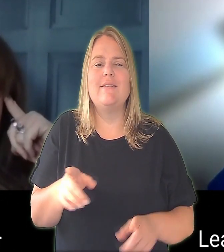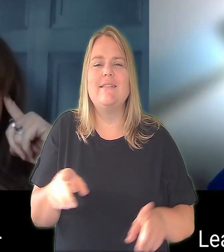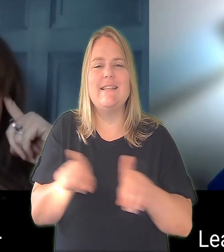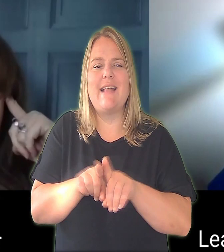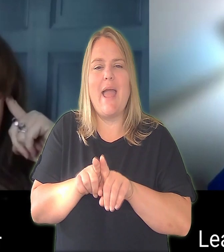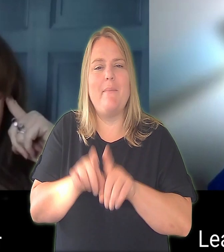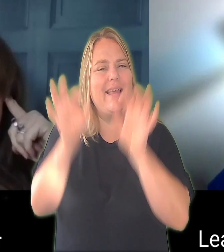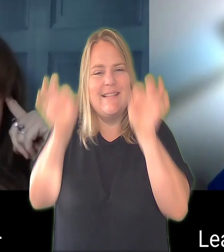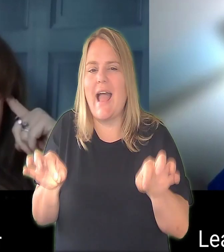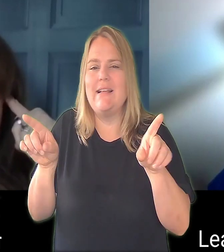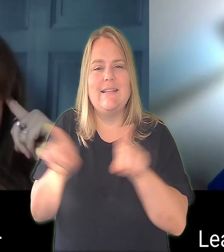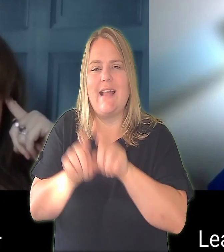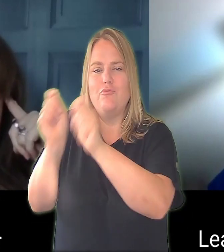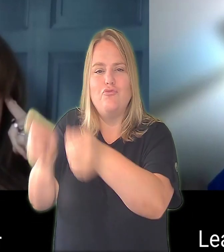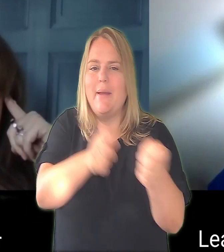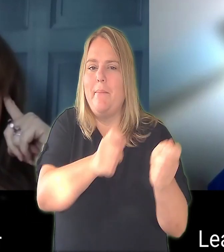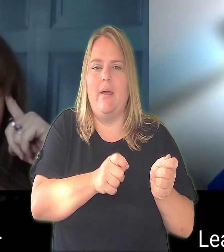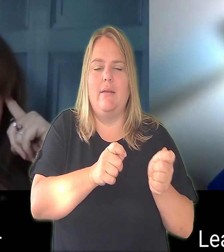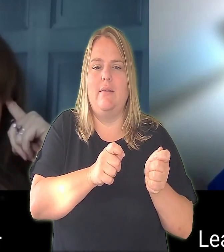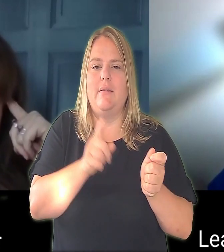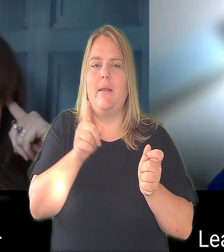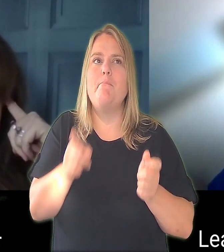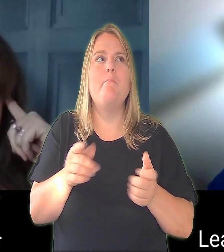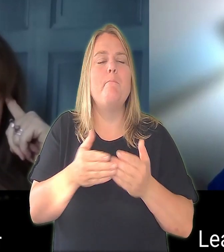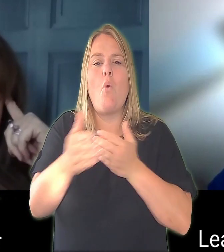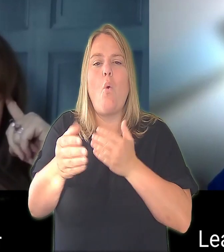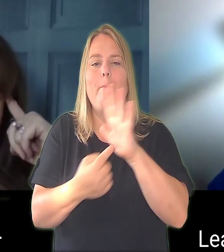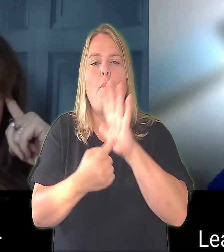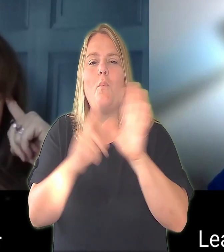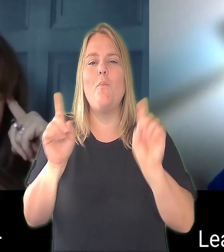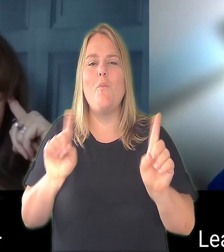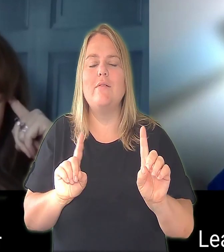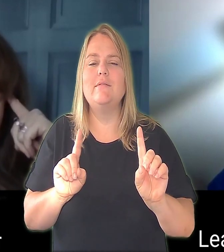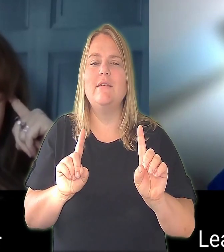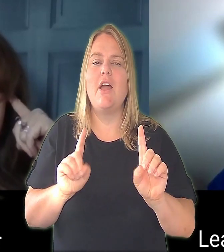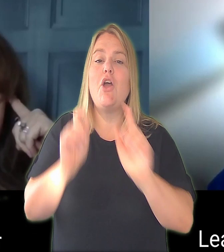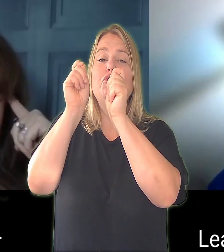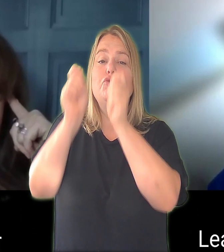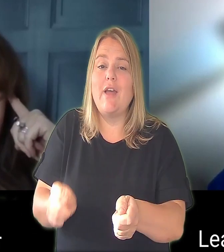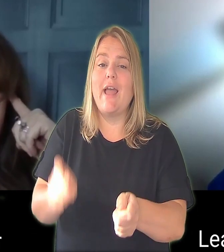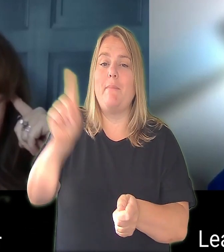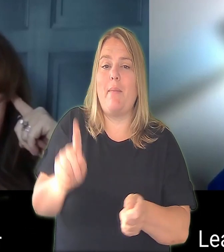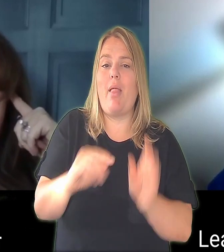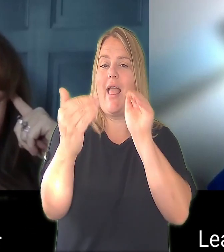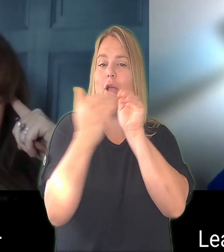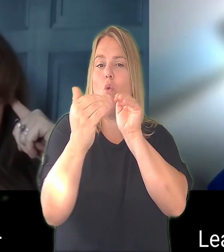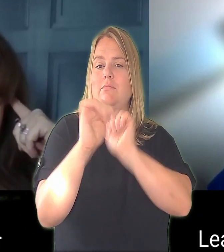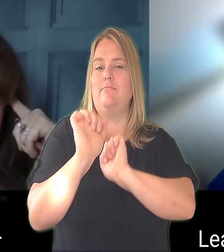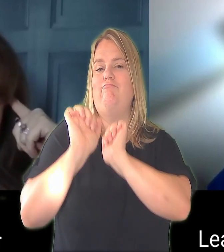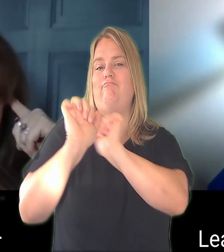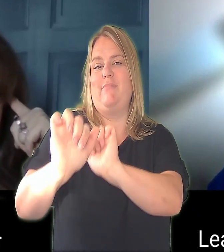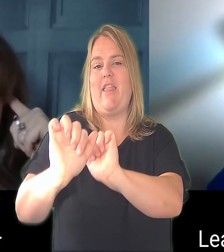say, it's not about treating everyone exactly the same. It's about equity, isn't it? Treating people according to their needs so that everyone